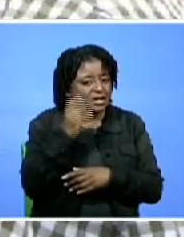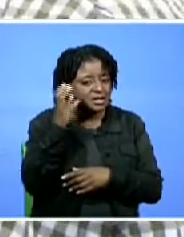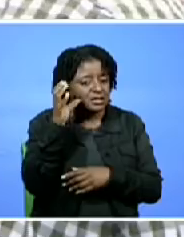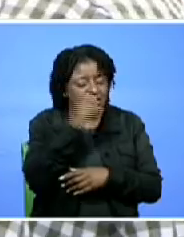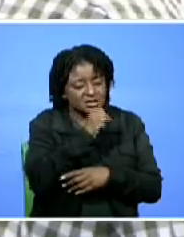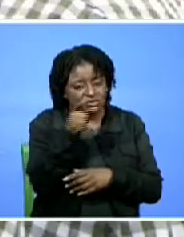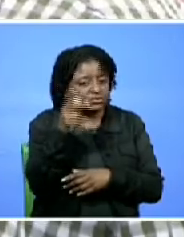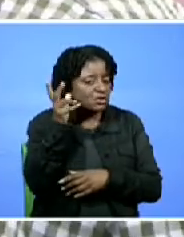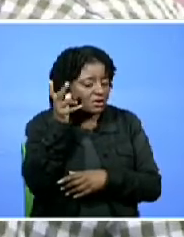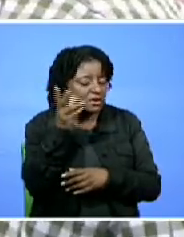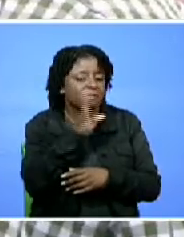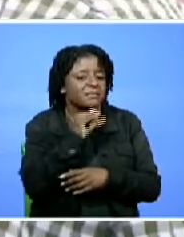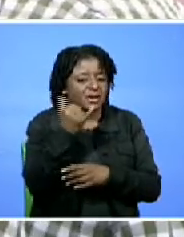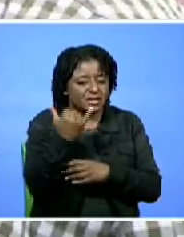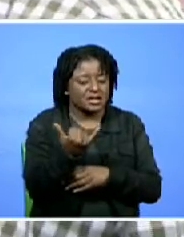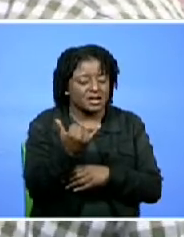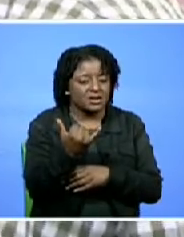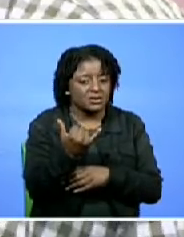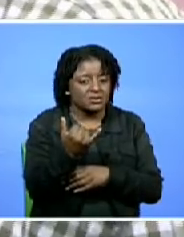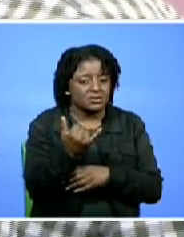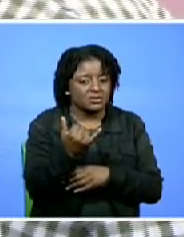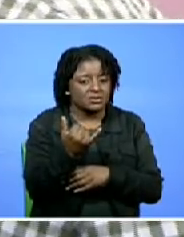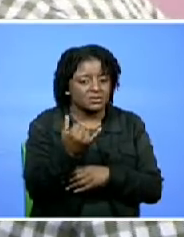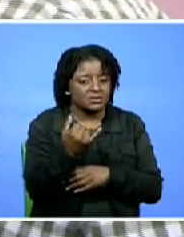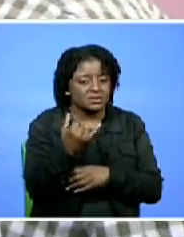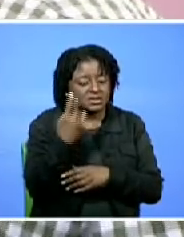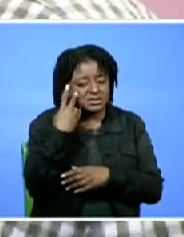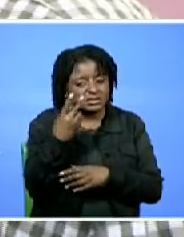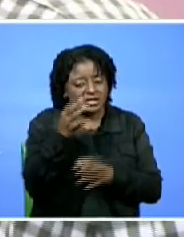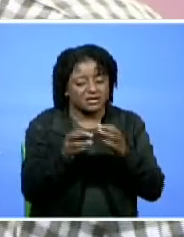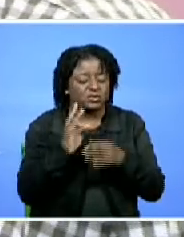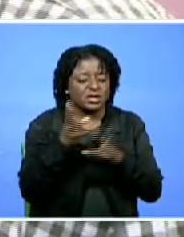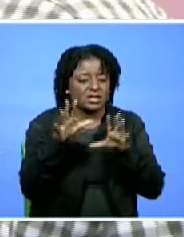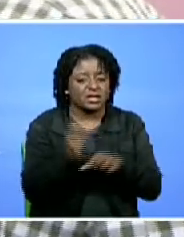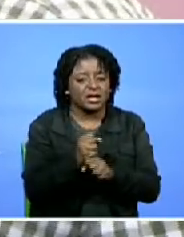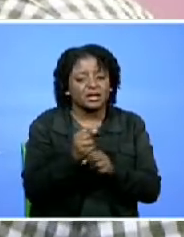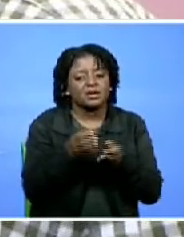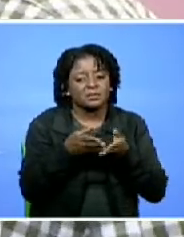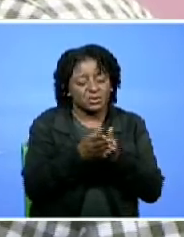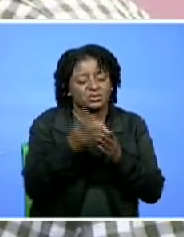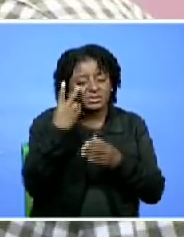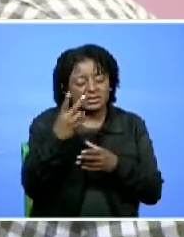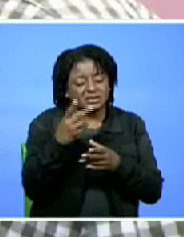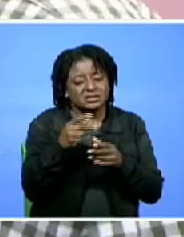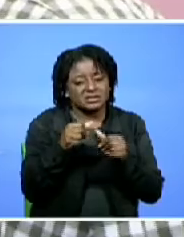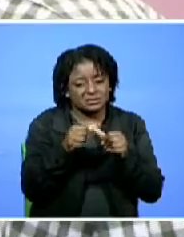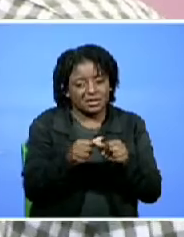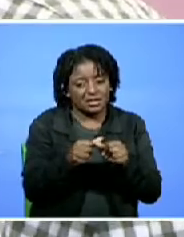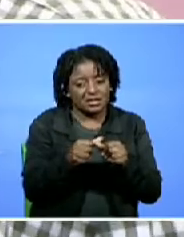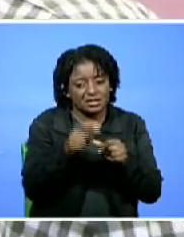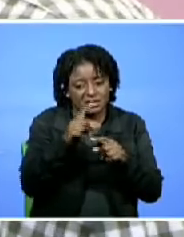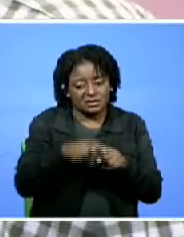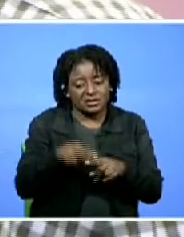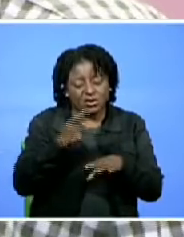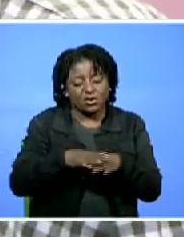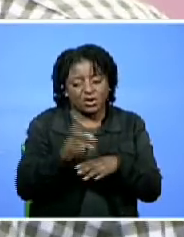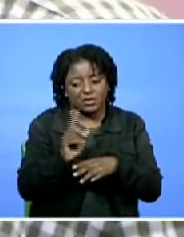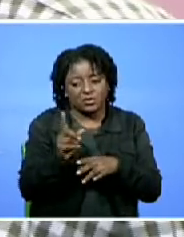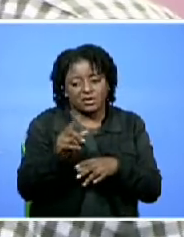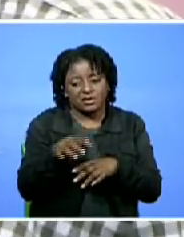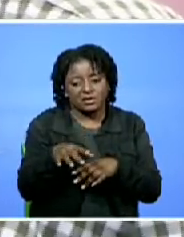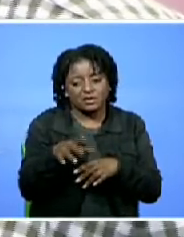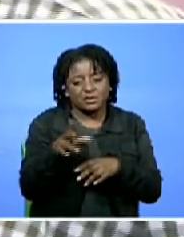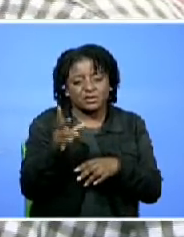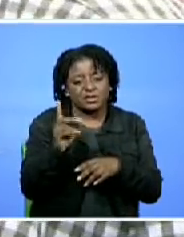by now. Let's see if we get a boat to see. Based on the coordinates I've gotten from David, let's go there, see if we could